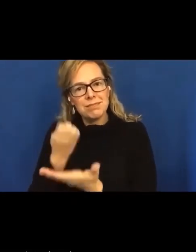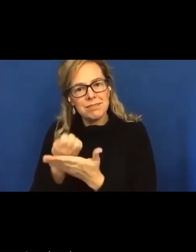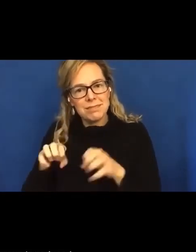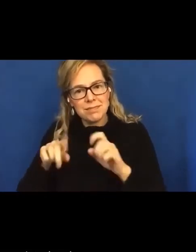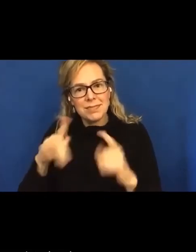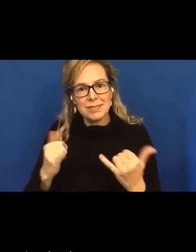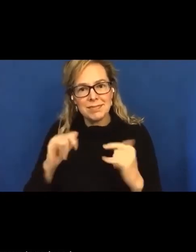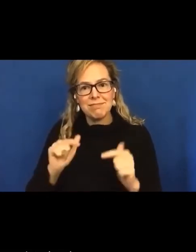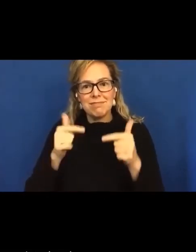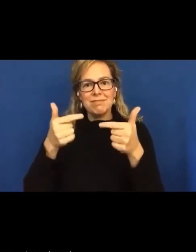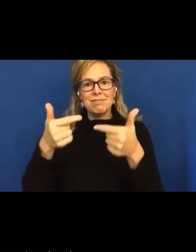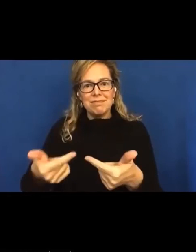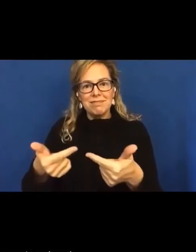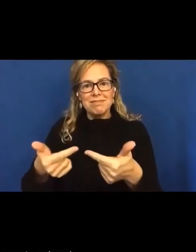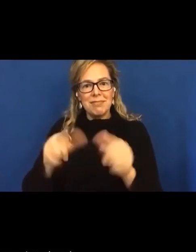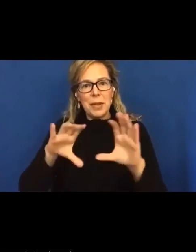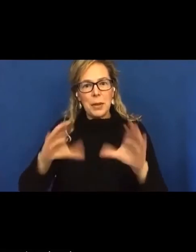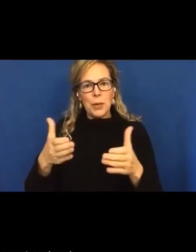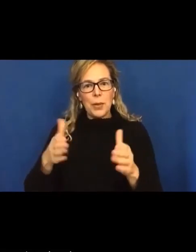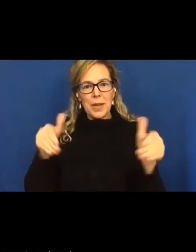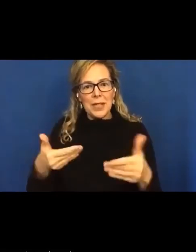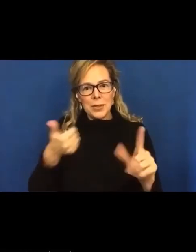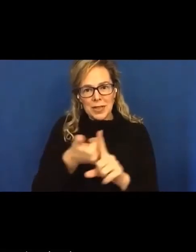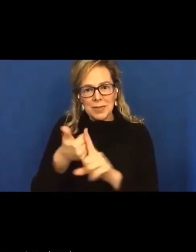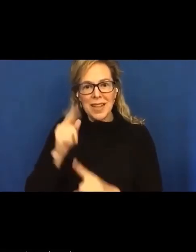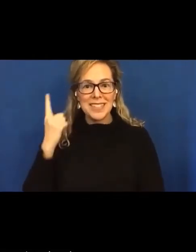let the group introduce themselves. Elena?